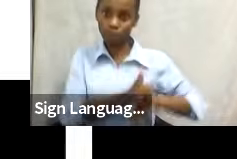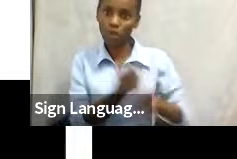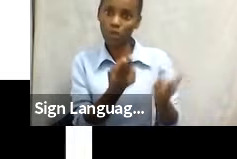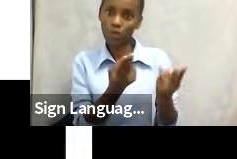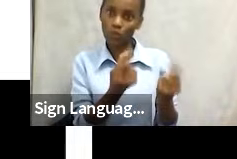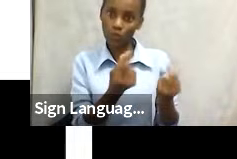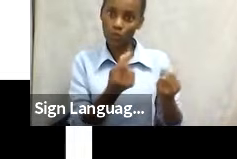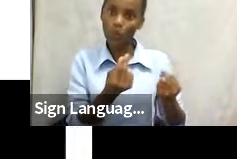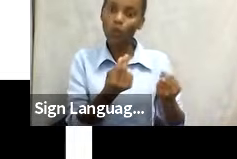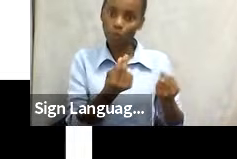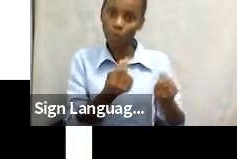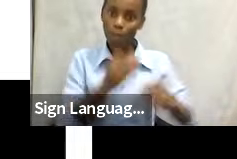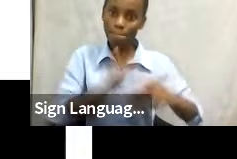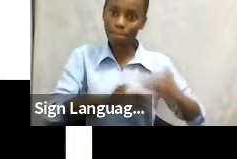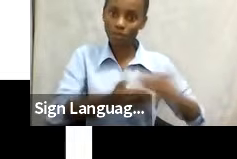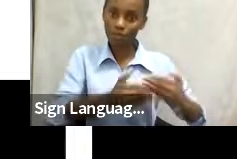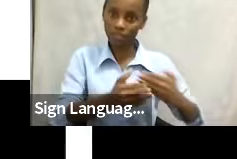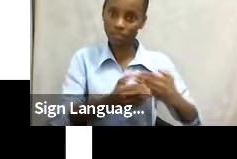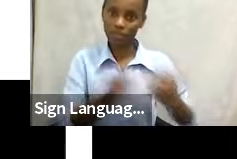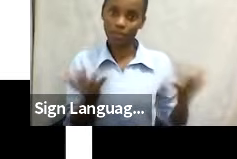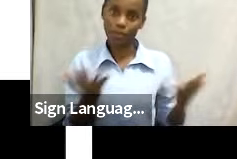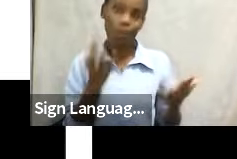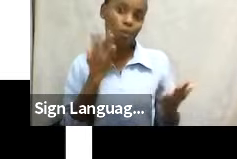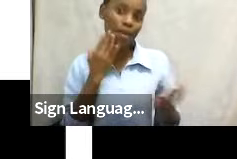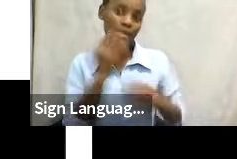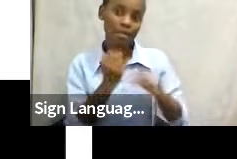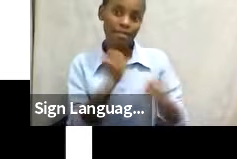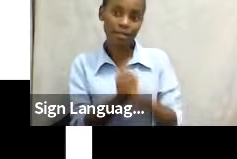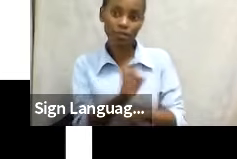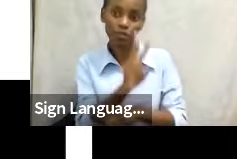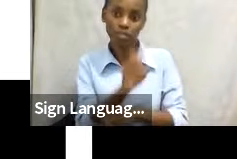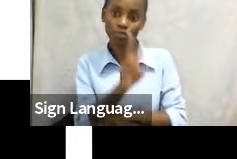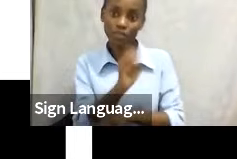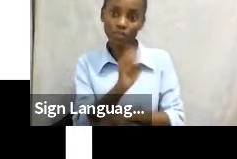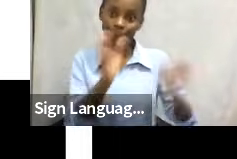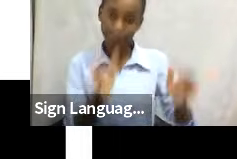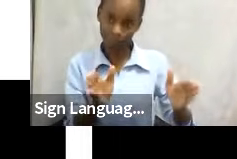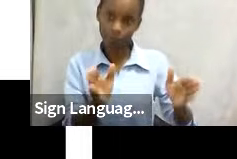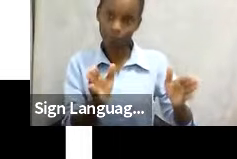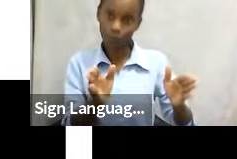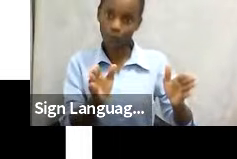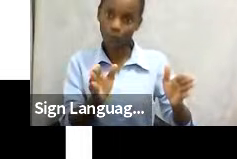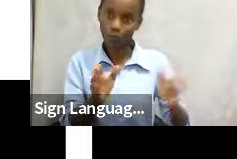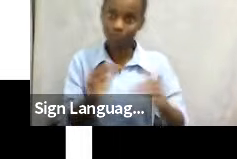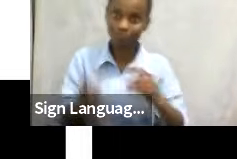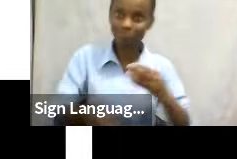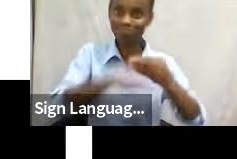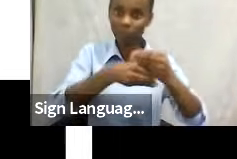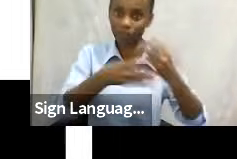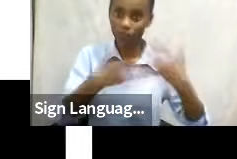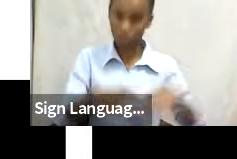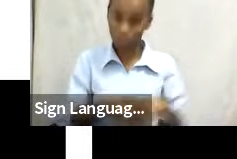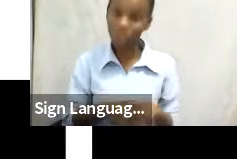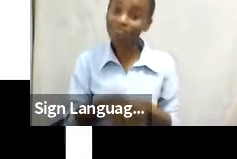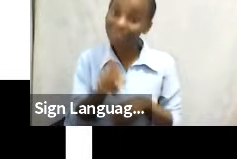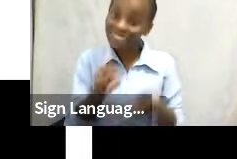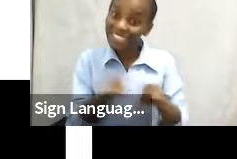our 2020 tax season, where again, in line with our strategic objectives, we want to make it as easy as possible for